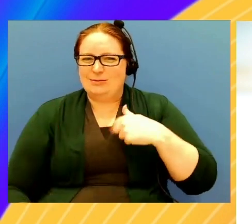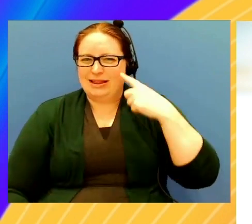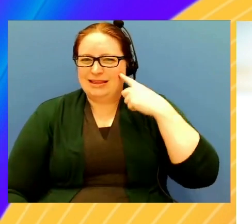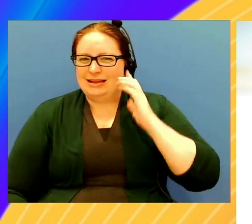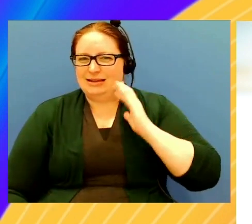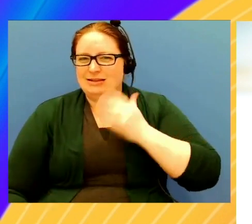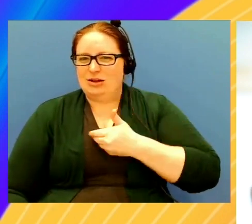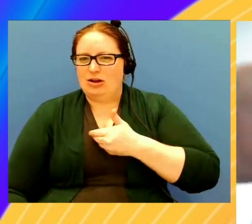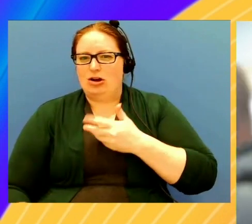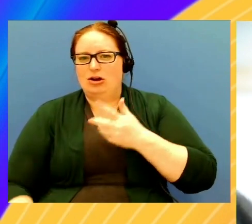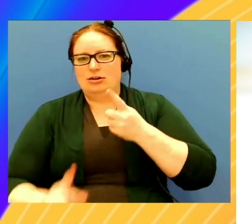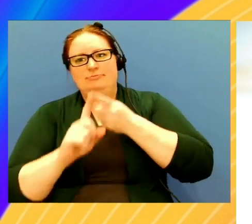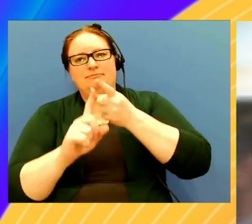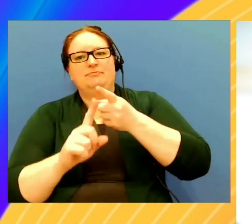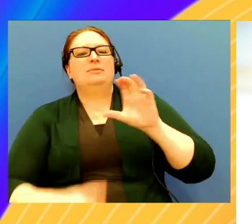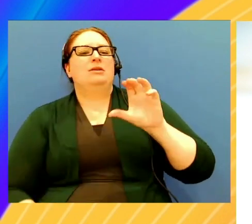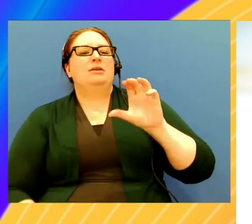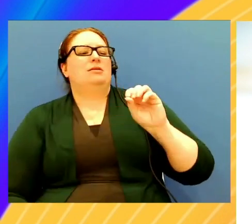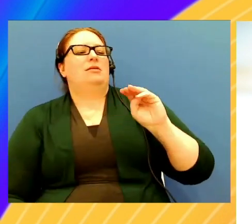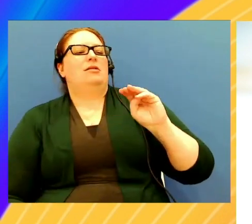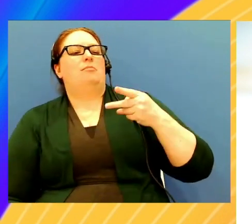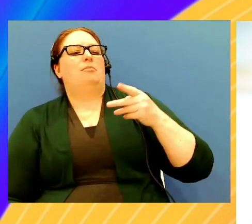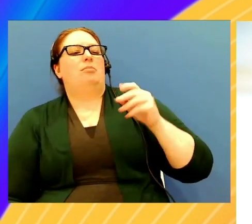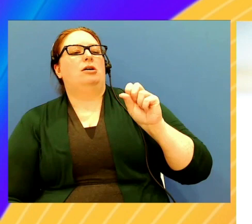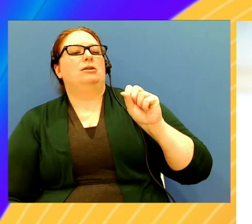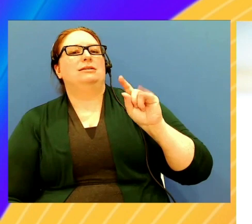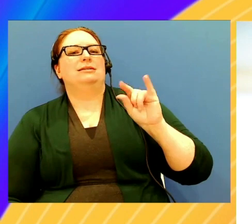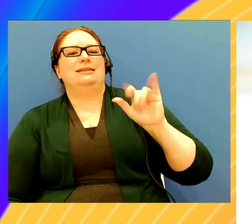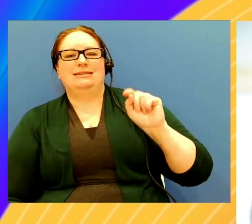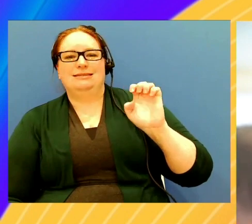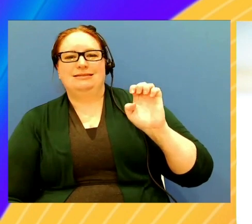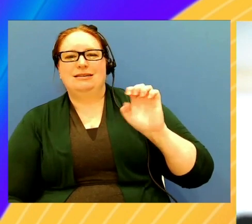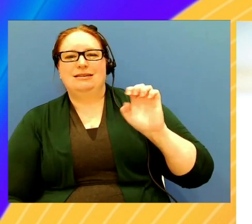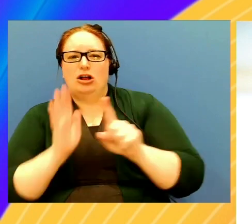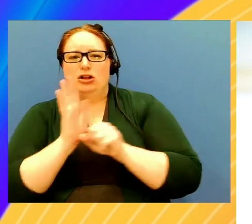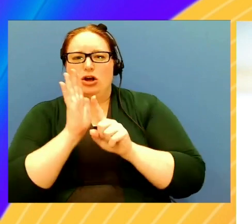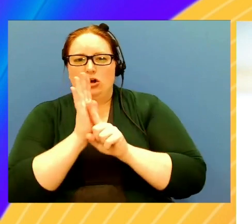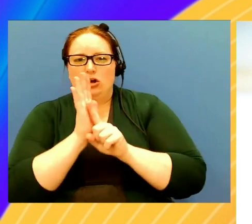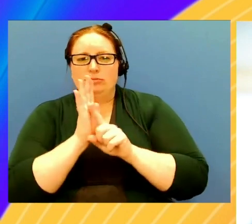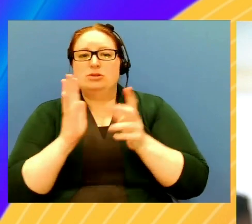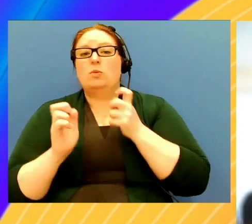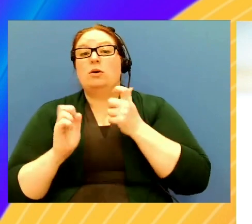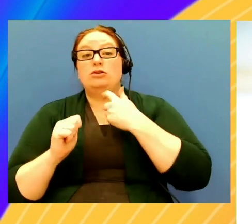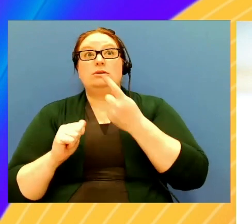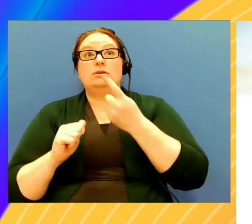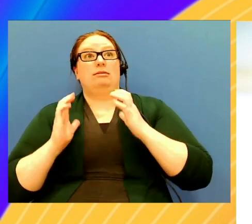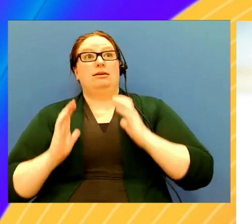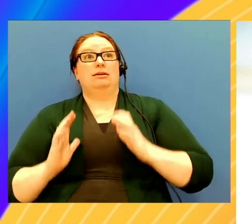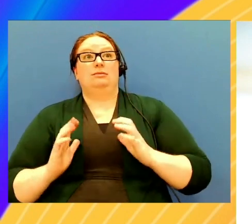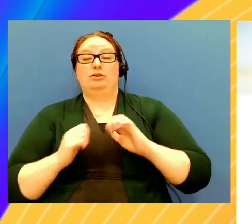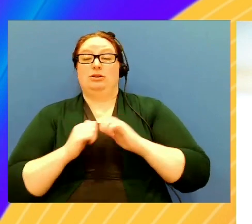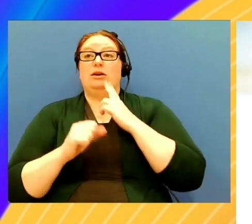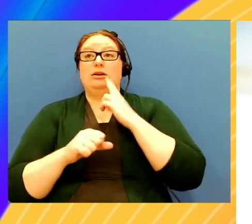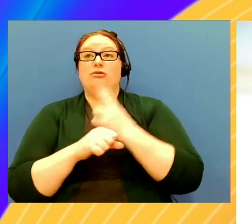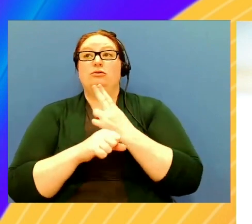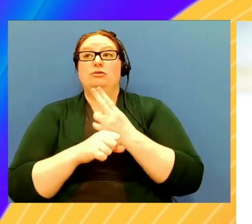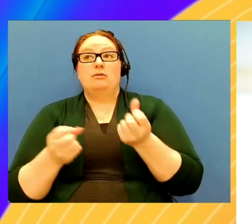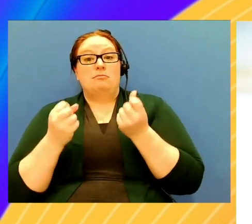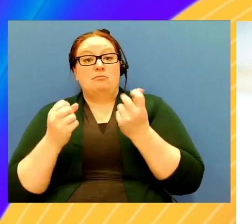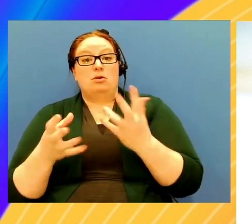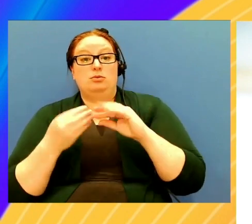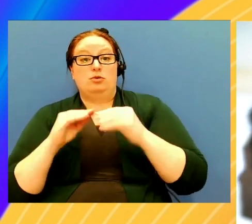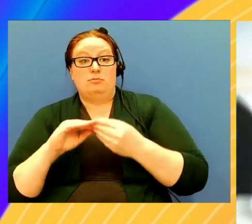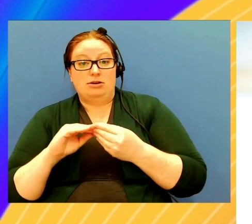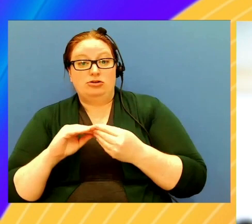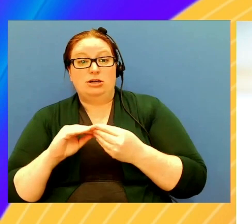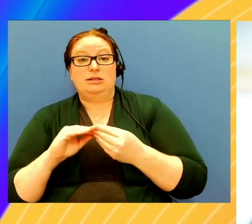topic today, that's composite alarms. Yeah. So essentially, we want to show customers how they can leverage multiple metrics which are at a high level